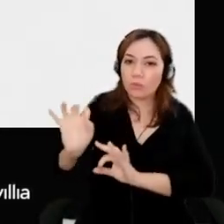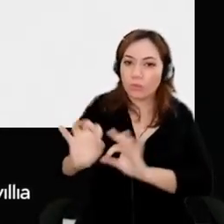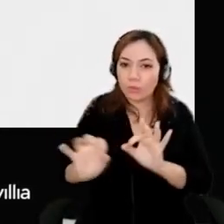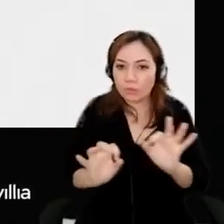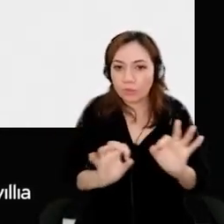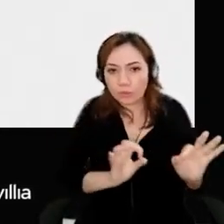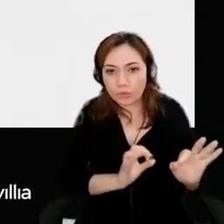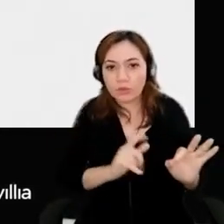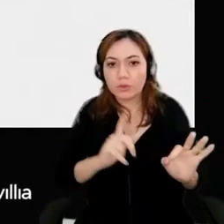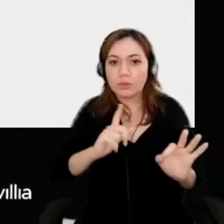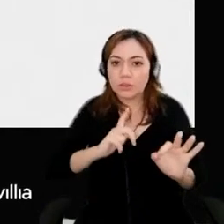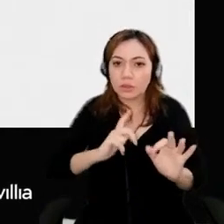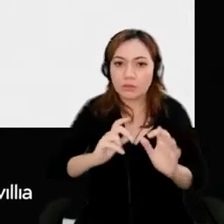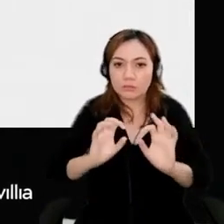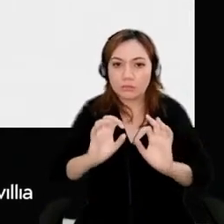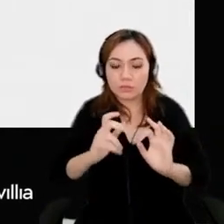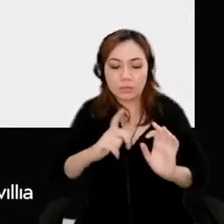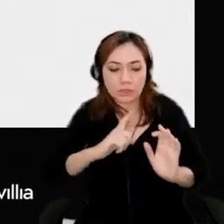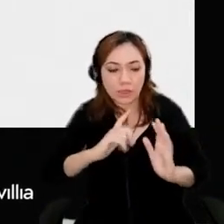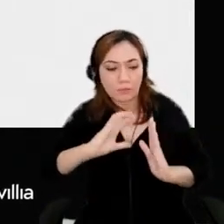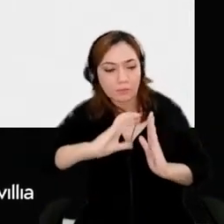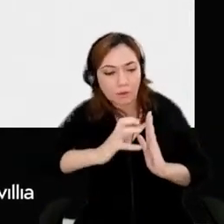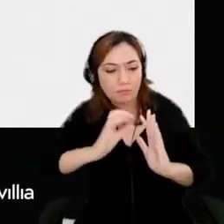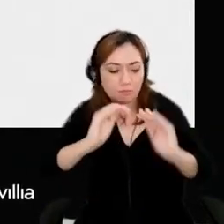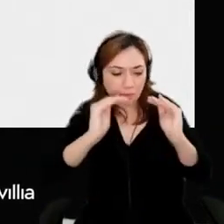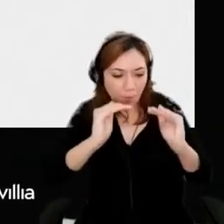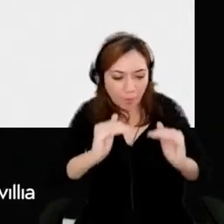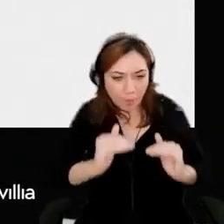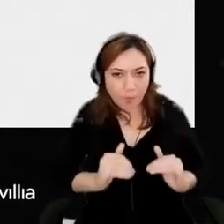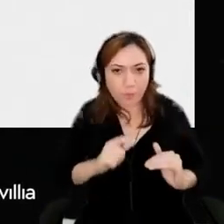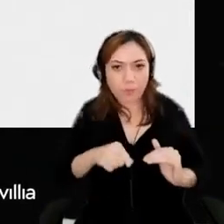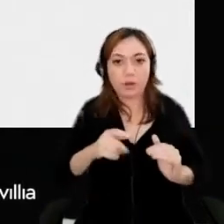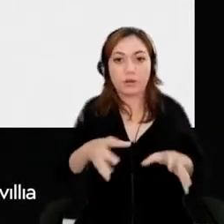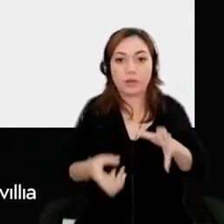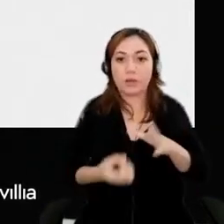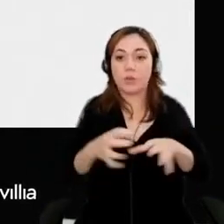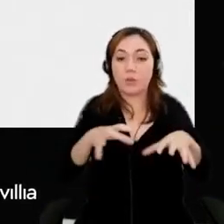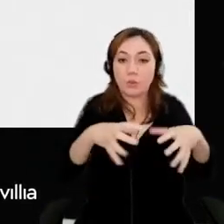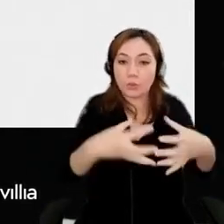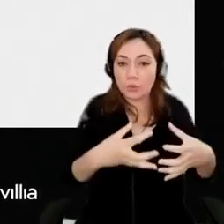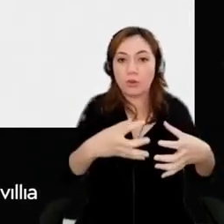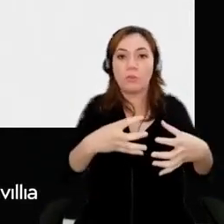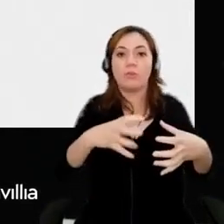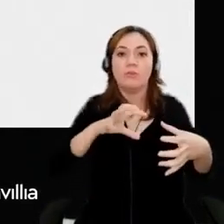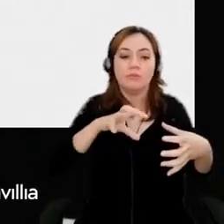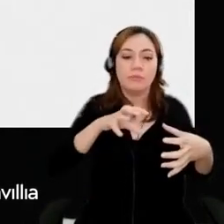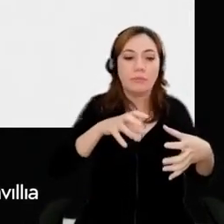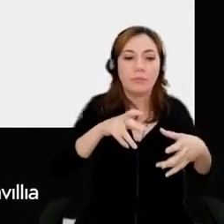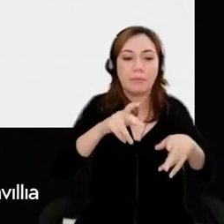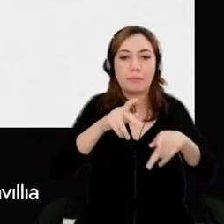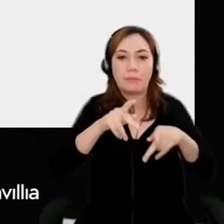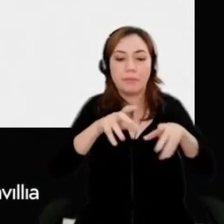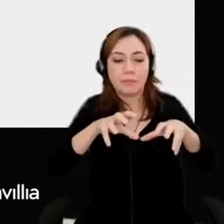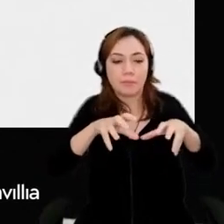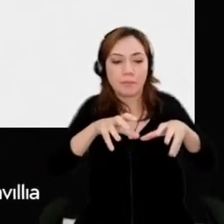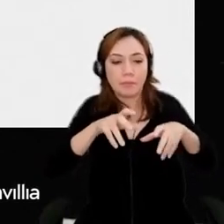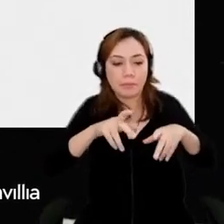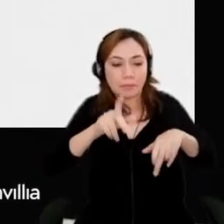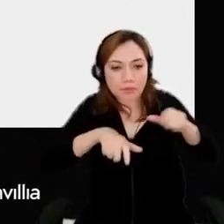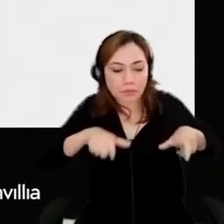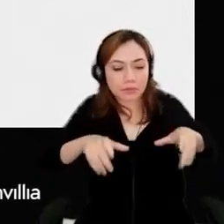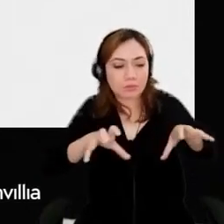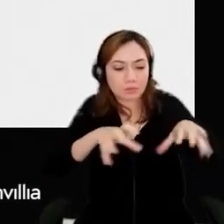then creating groups of people in every single business area that works with the data they have, so that these guys